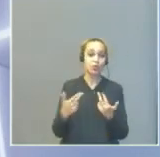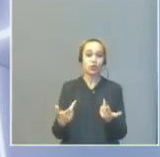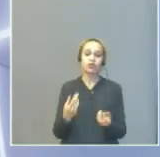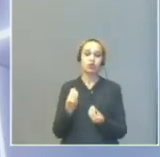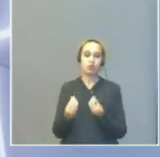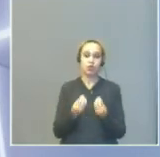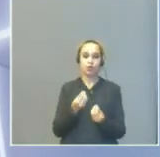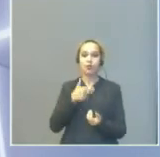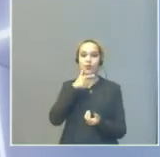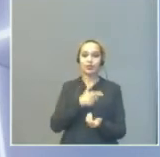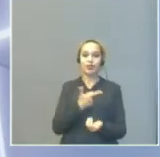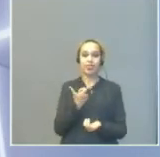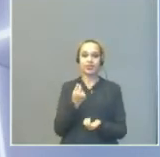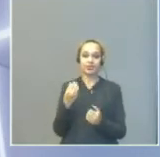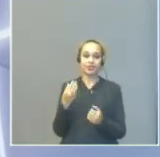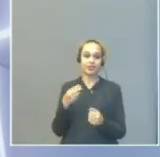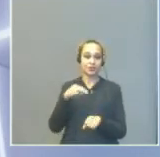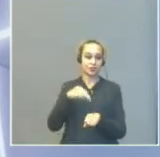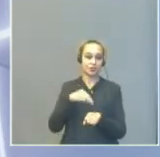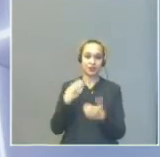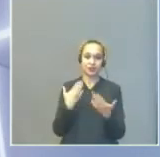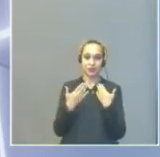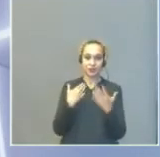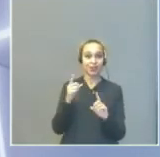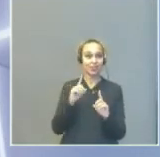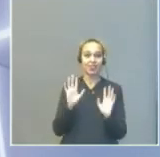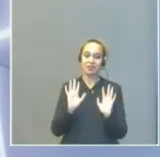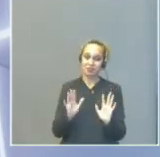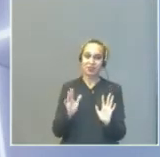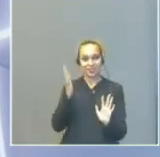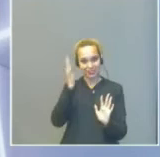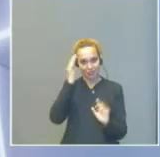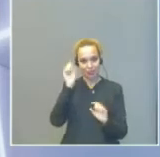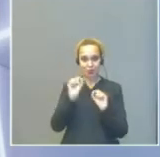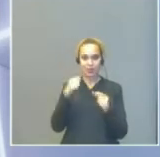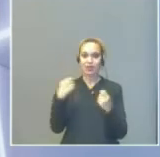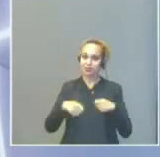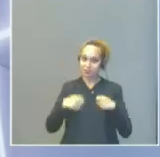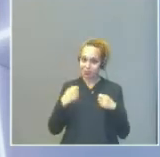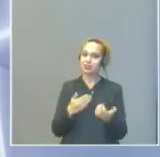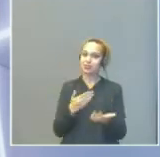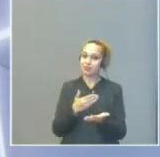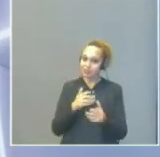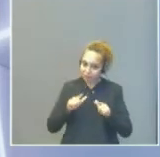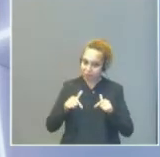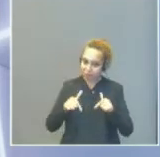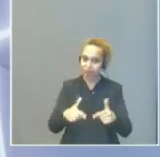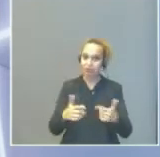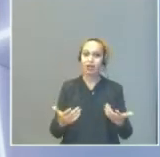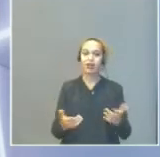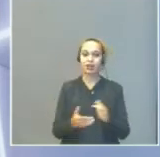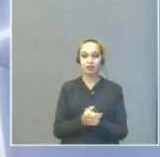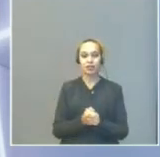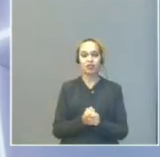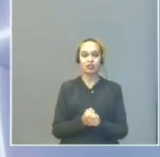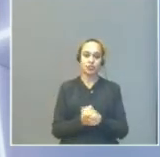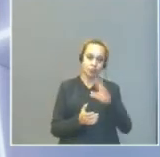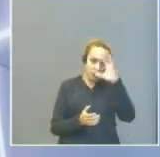definitely things that we're being invited to do, to unlearn mastery, to fall down to earth,